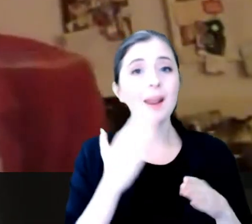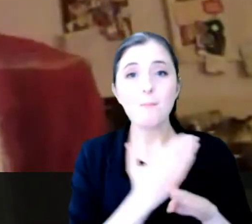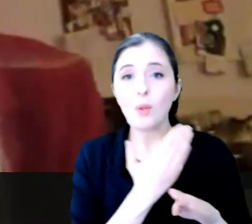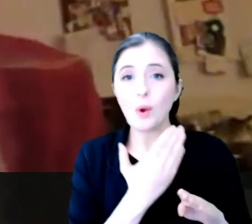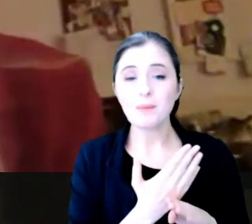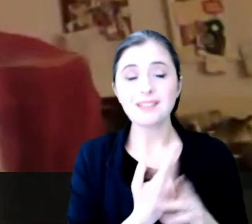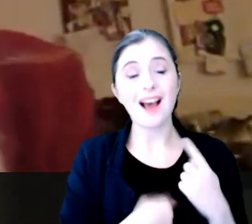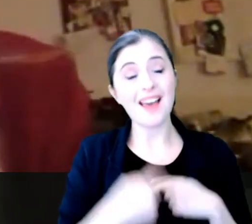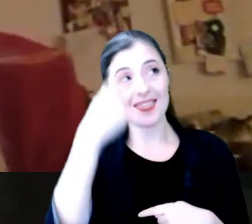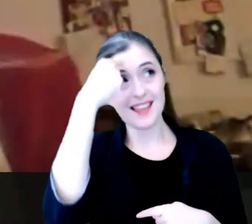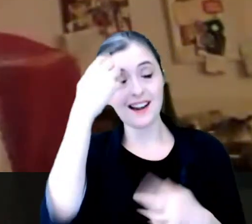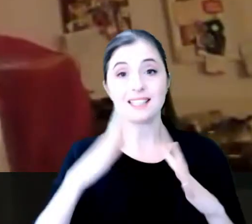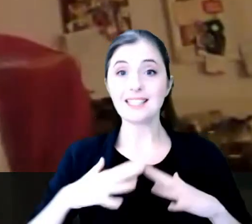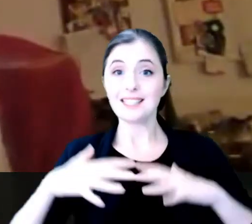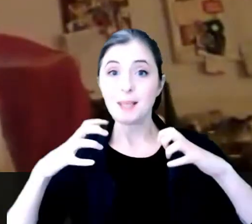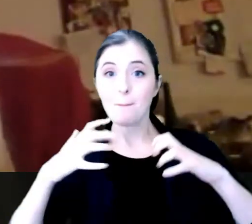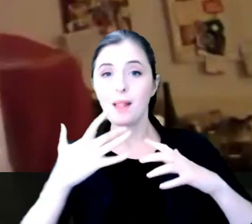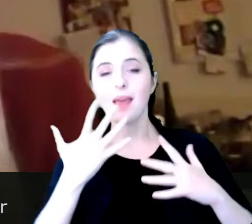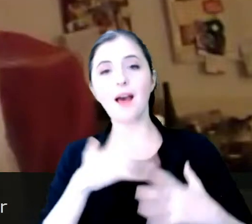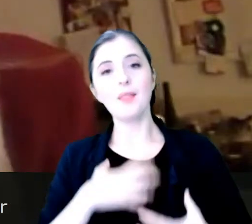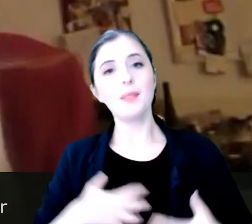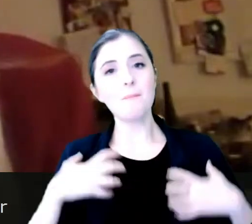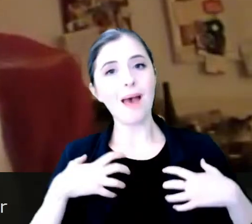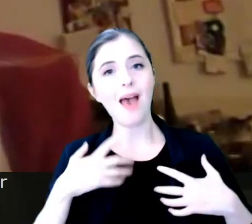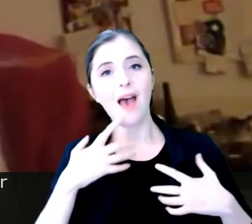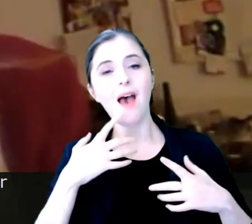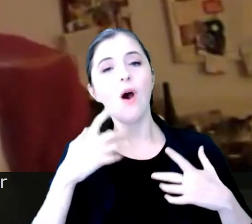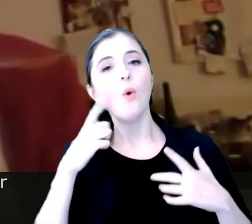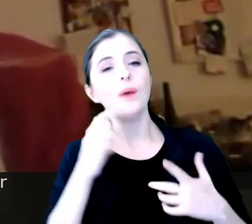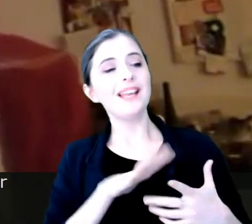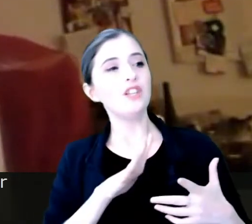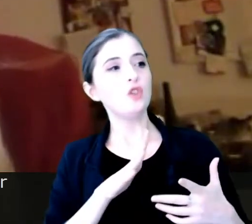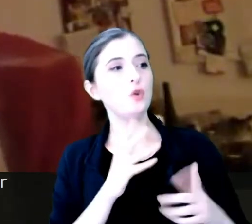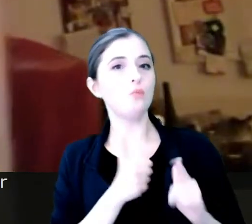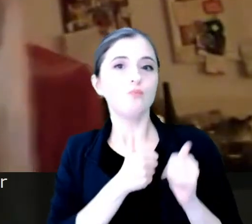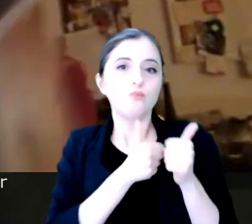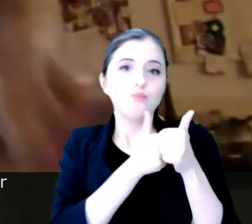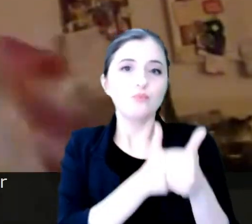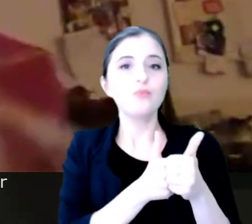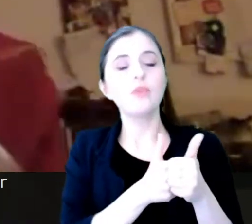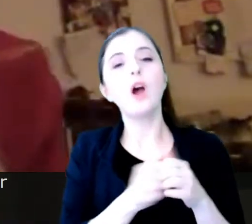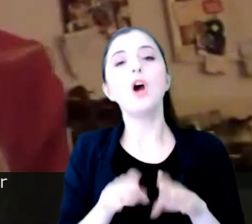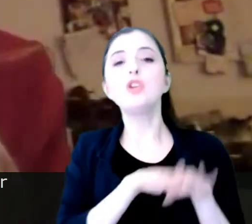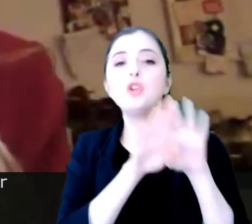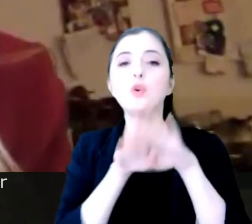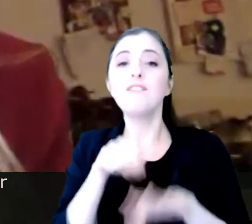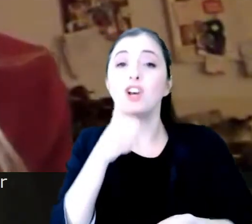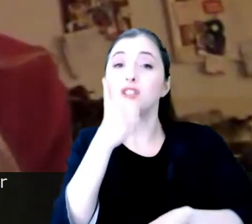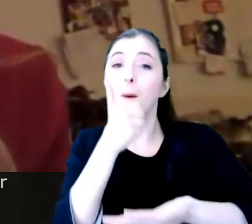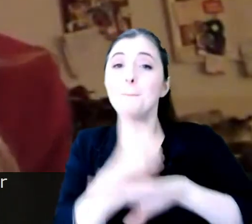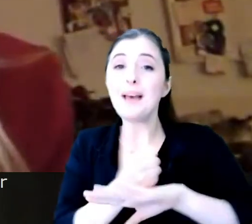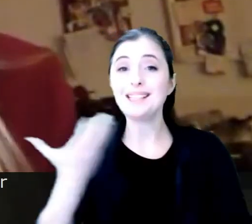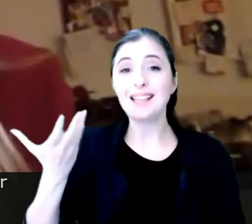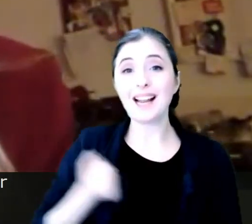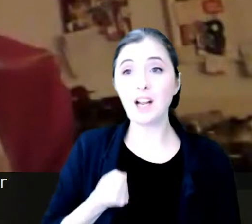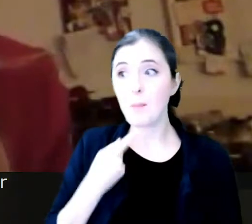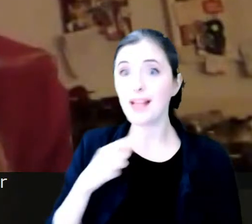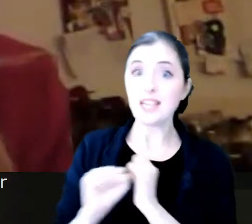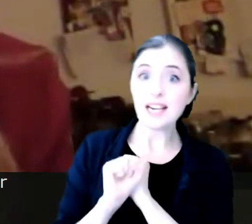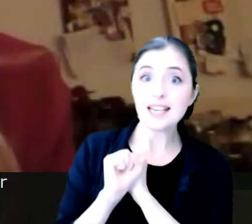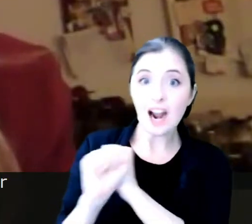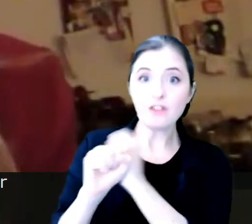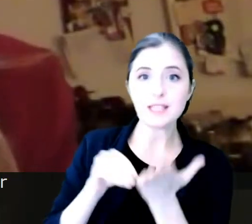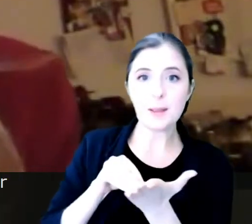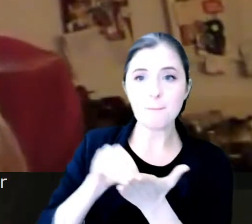get behind the growing calls for a universal basic income. That's a guaranteed payment against